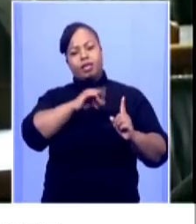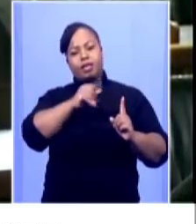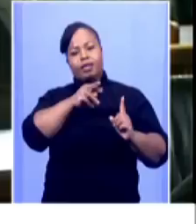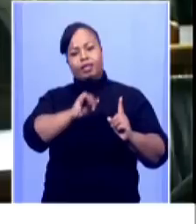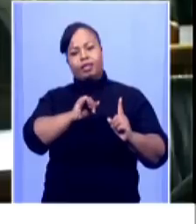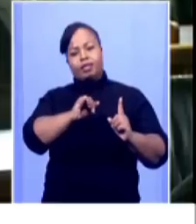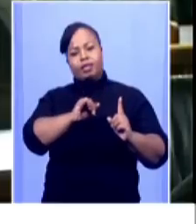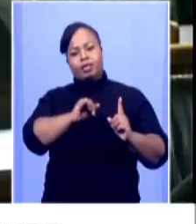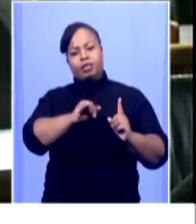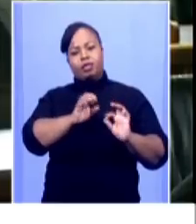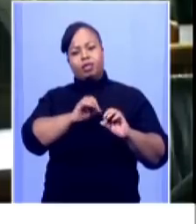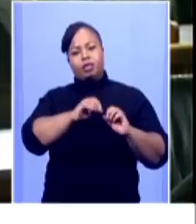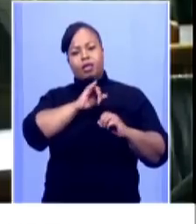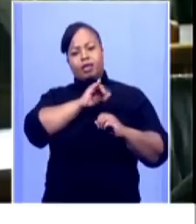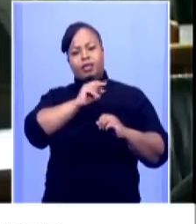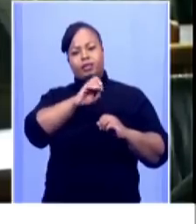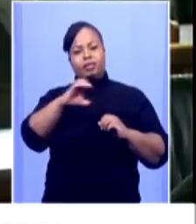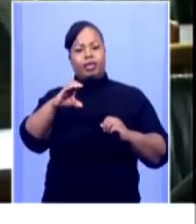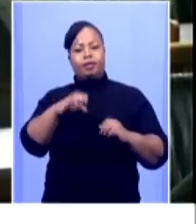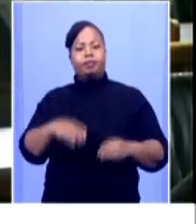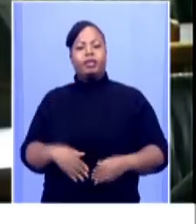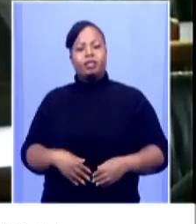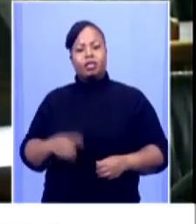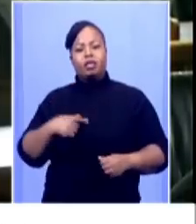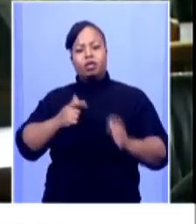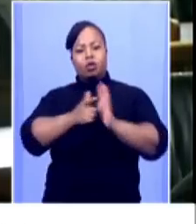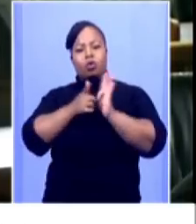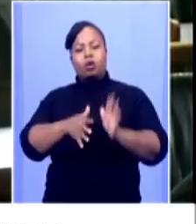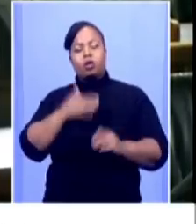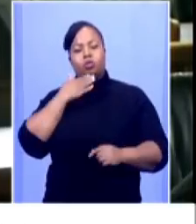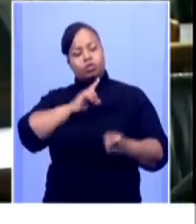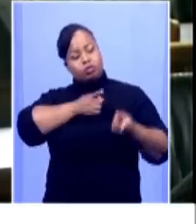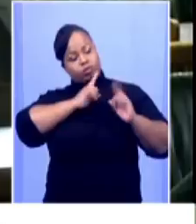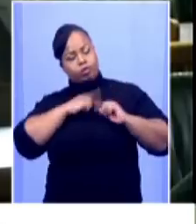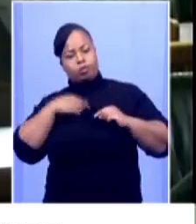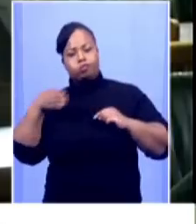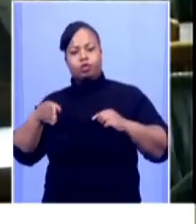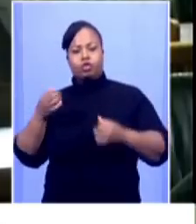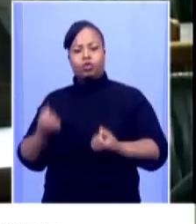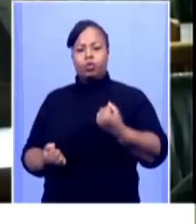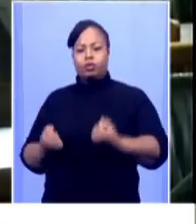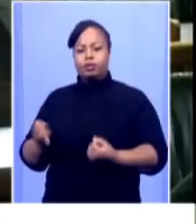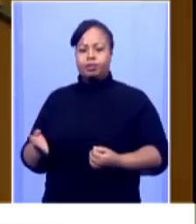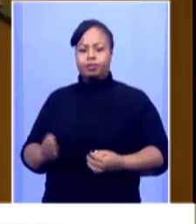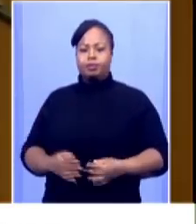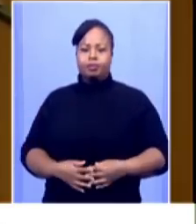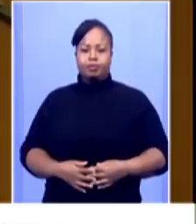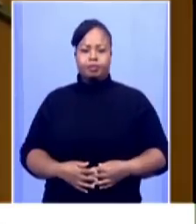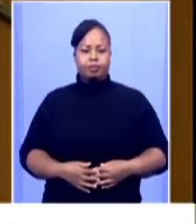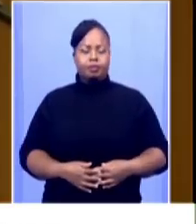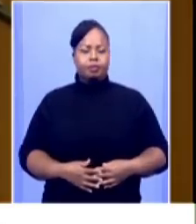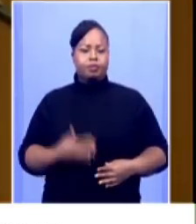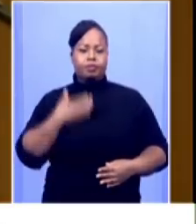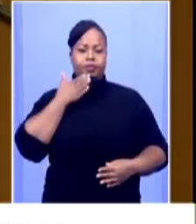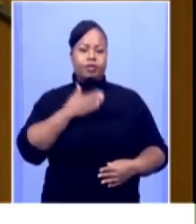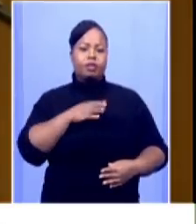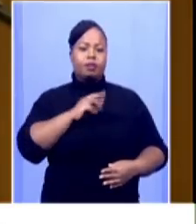Incorporated. Our instructing attorney is also present in court, my lady. As the court pleases. Thank you, Mr.